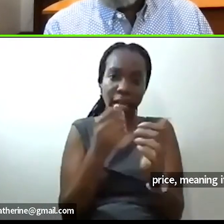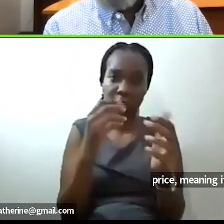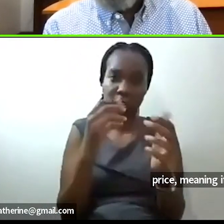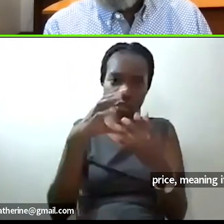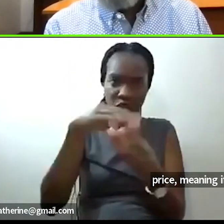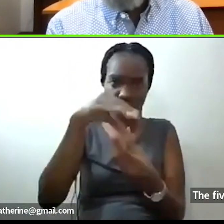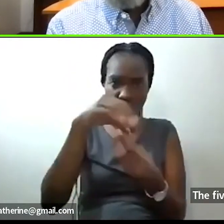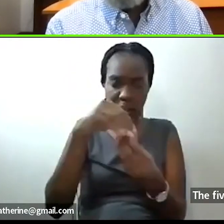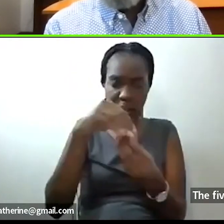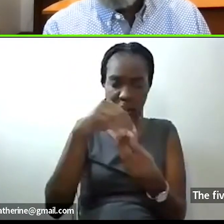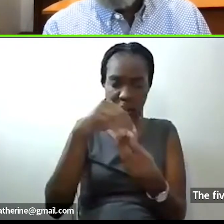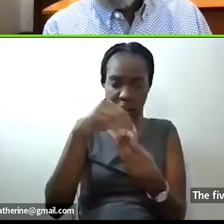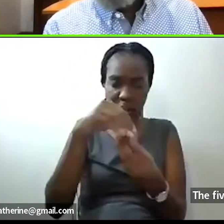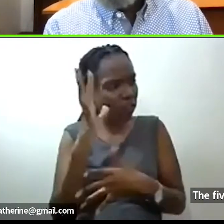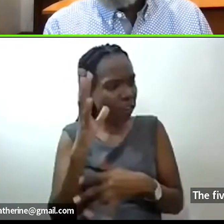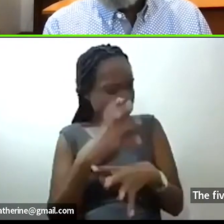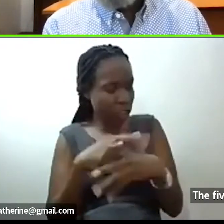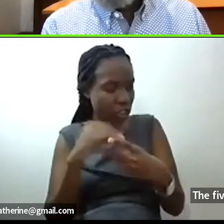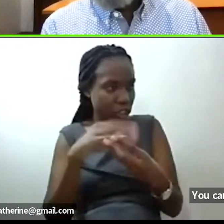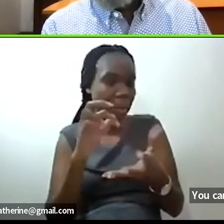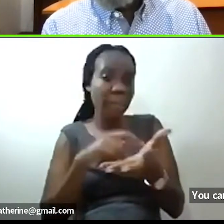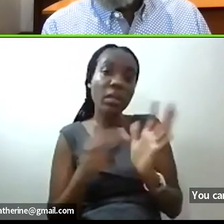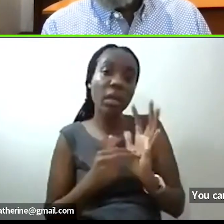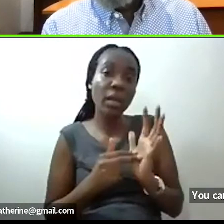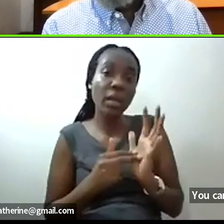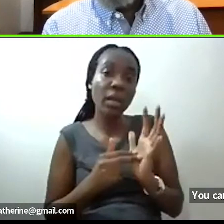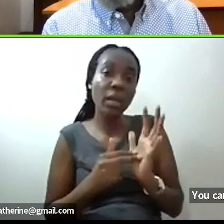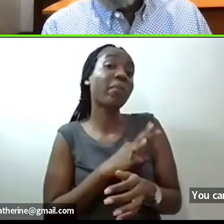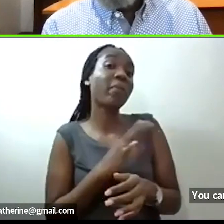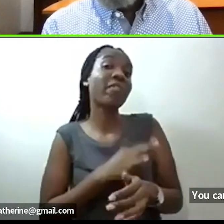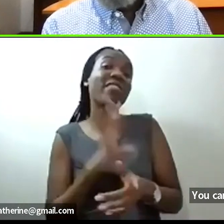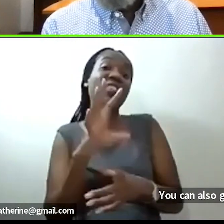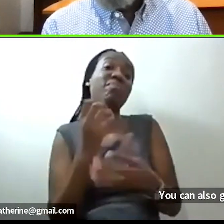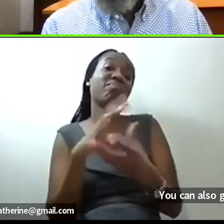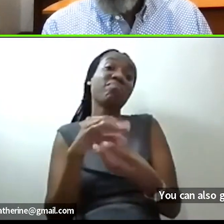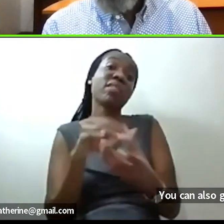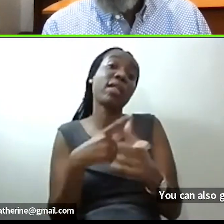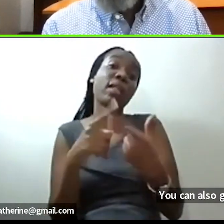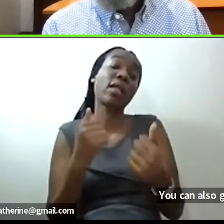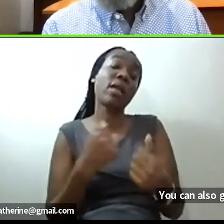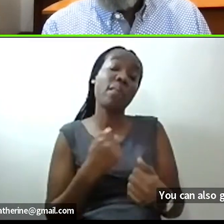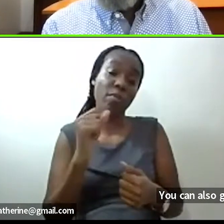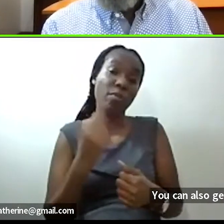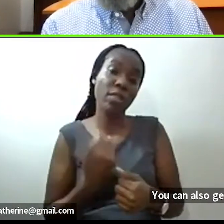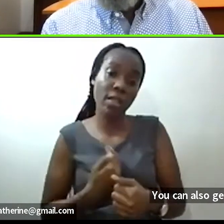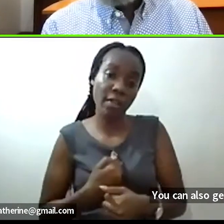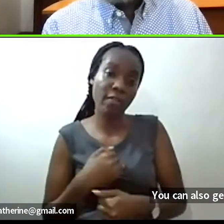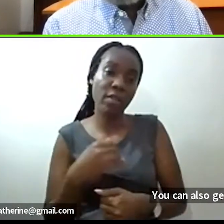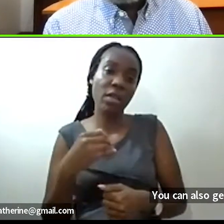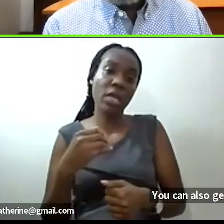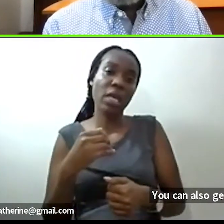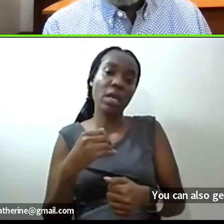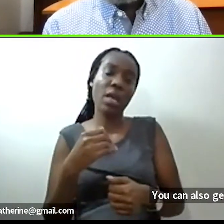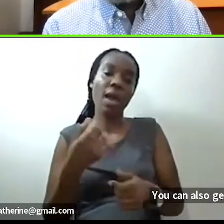also get bonuses. Companies issue bonuses to the shareholders. And